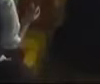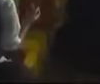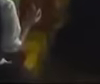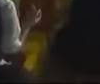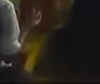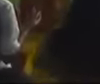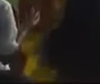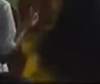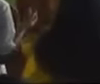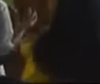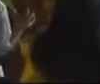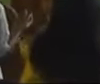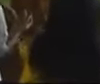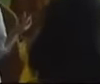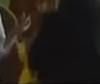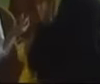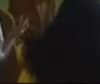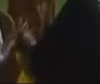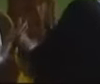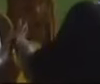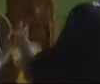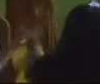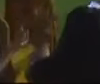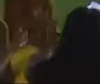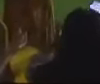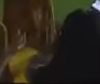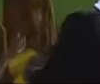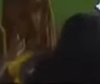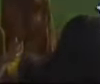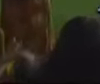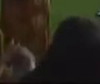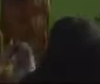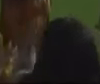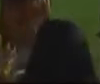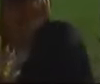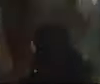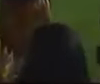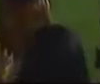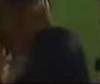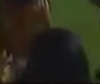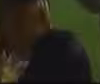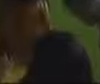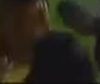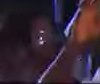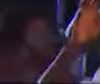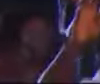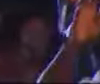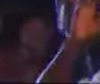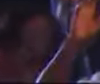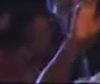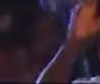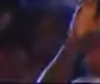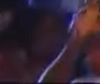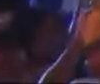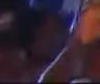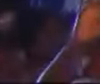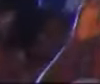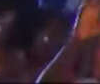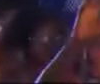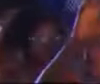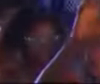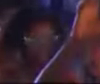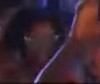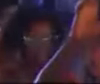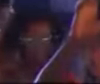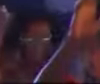held you and held your destiny down, if God be God in this place and this night, it must give way.